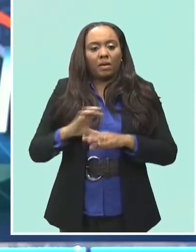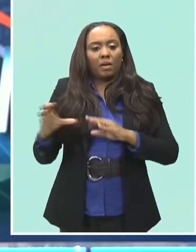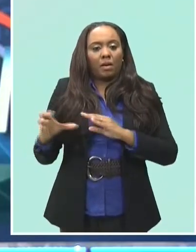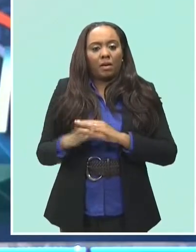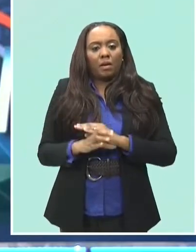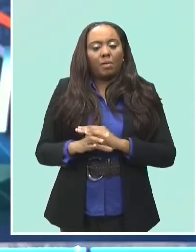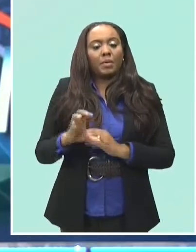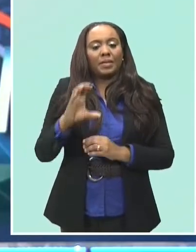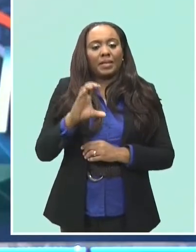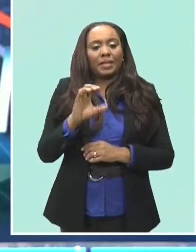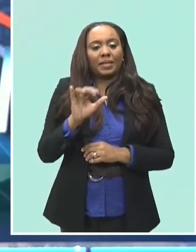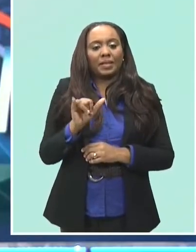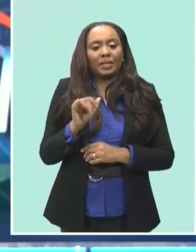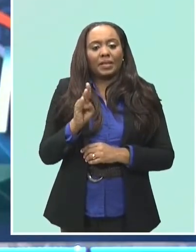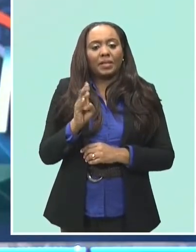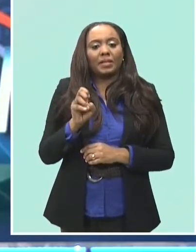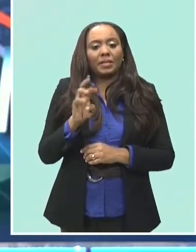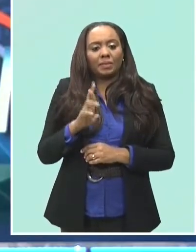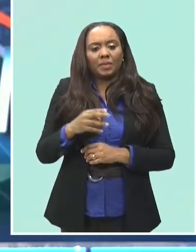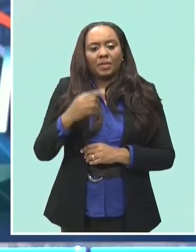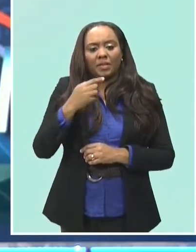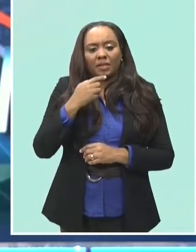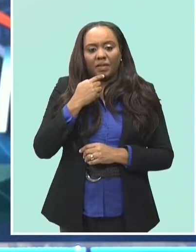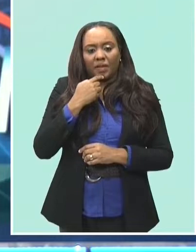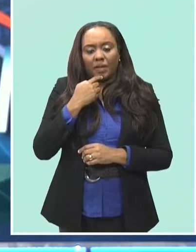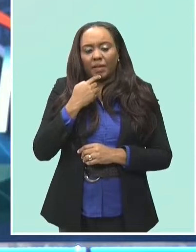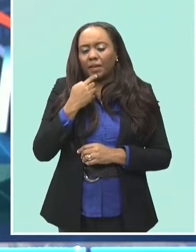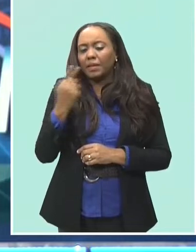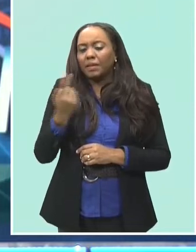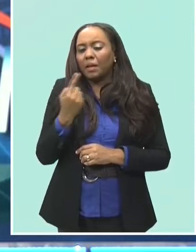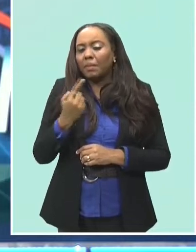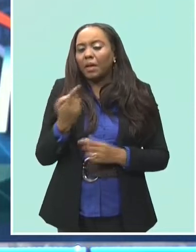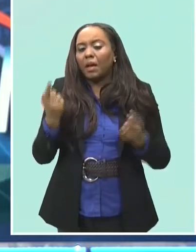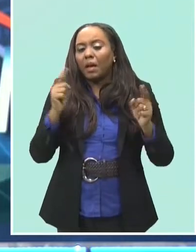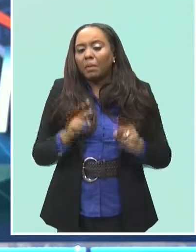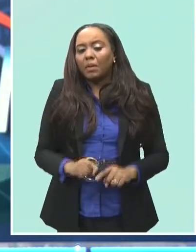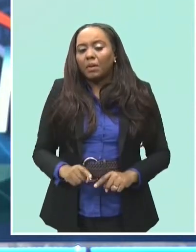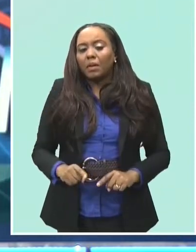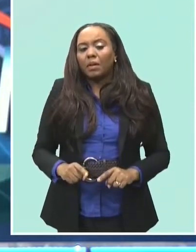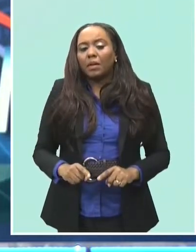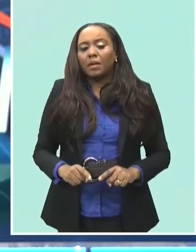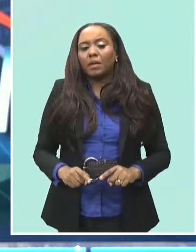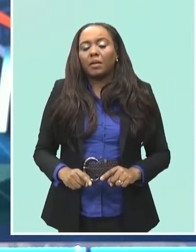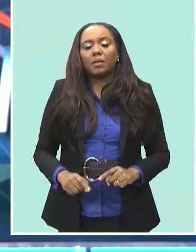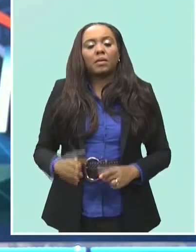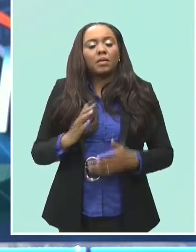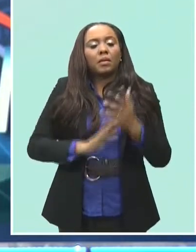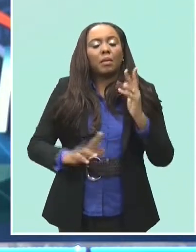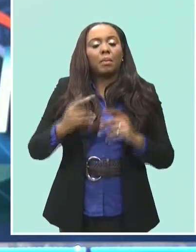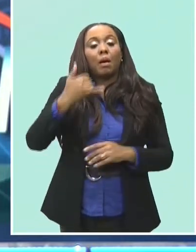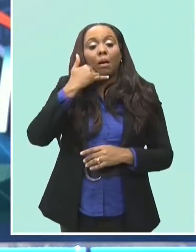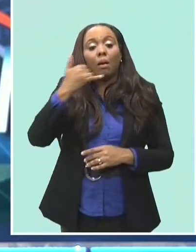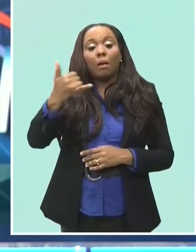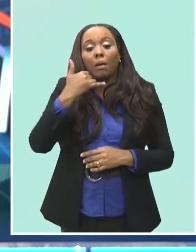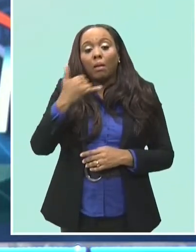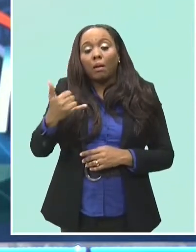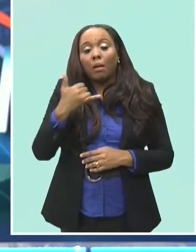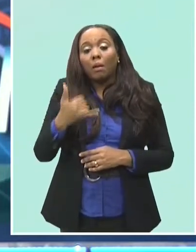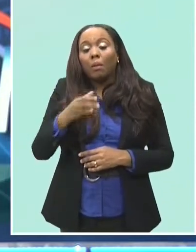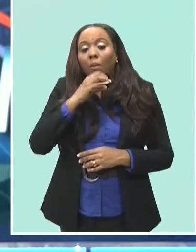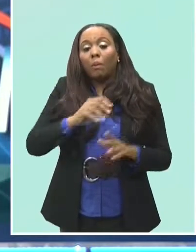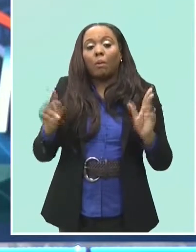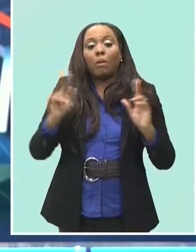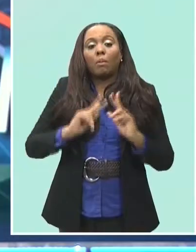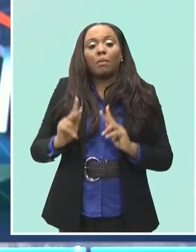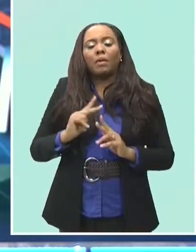360 Incorporated, Neil Hines, wants to make everyone aware of. Phishing is the act of attempting to acquire personal information